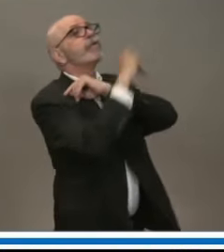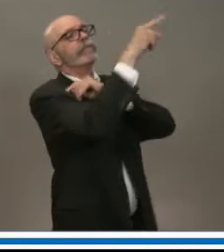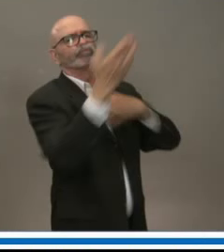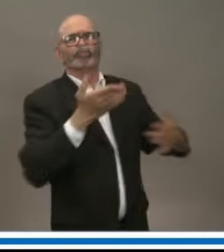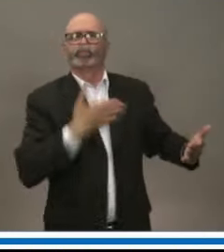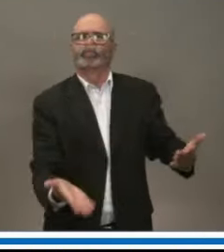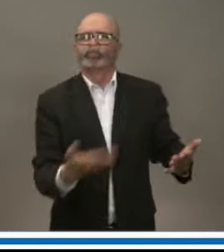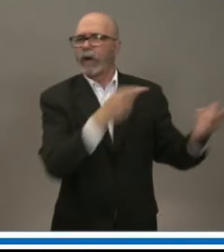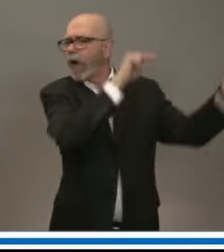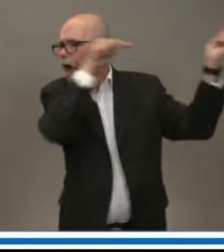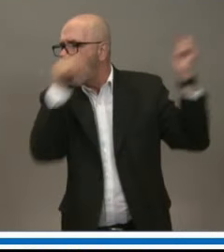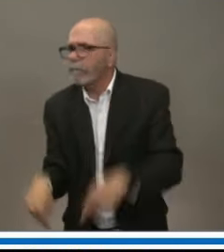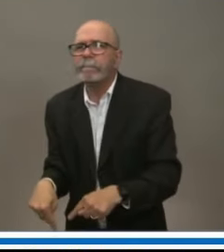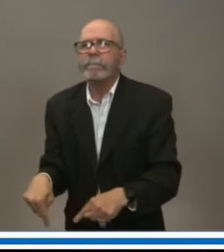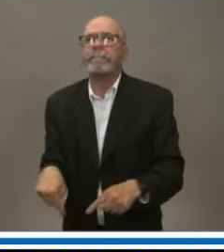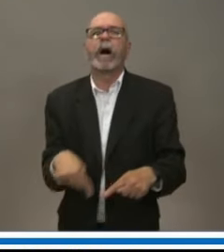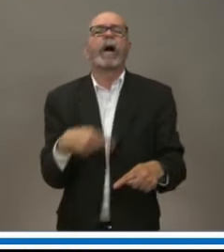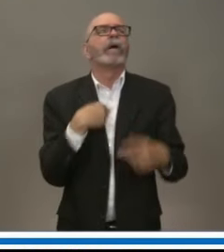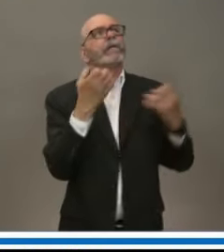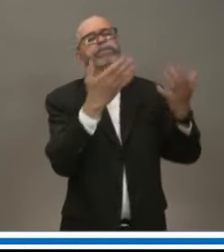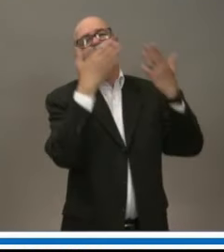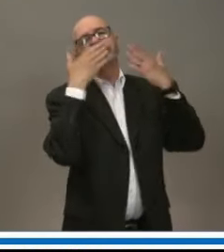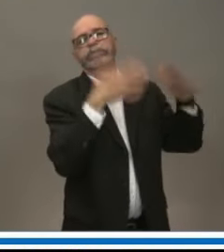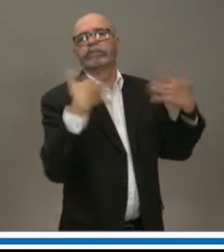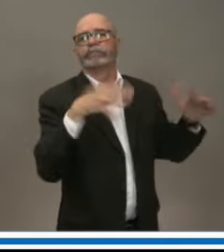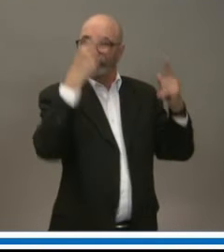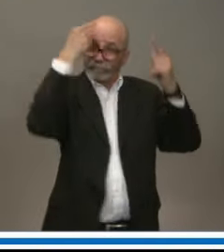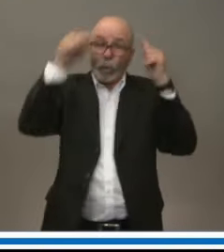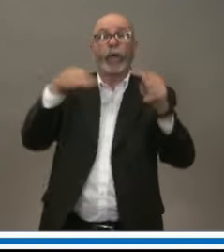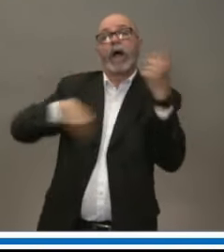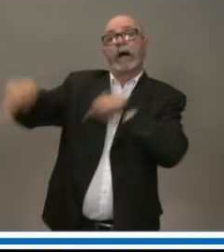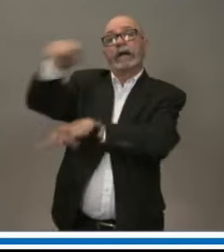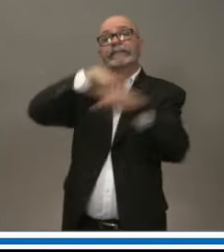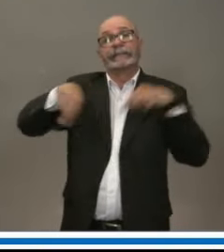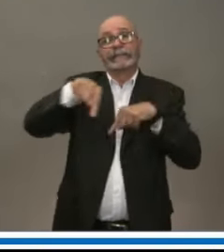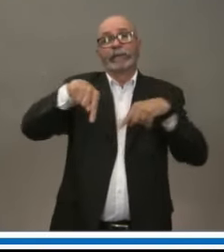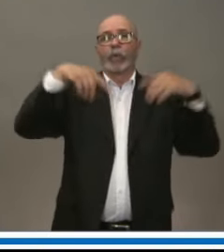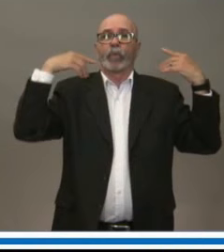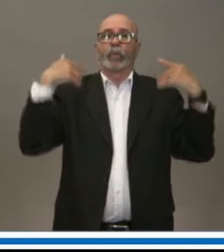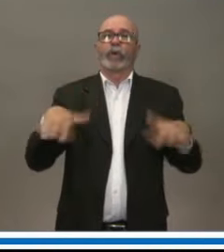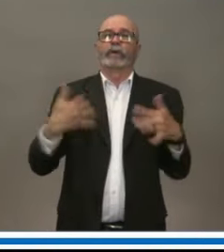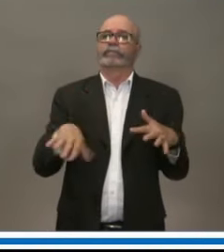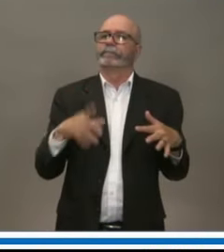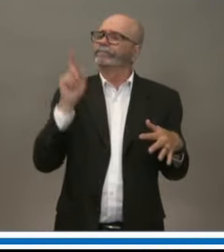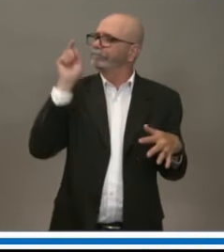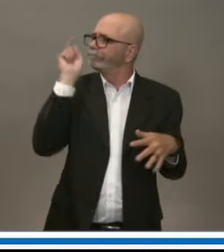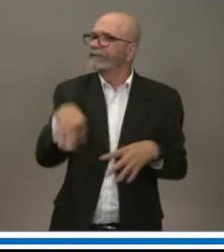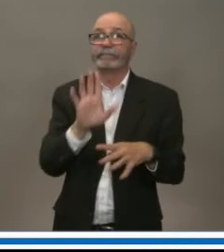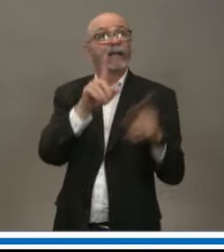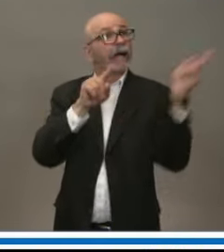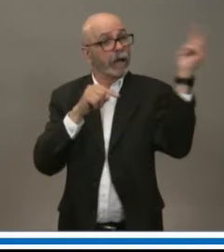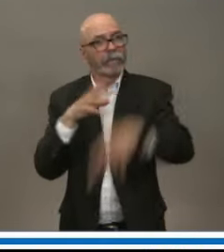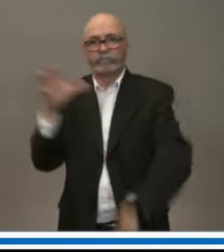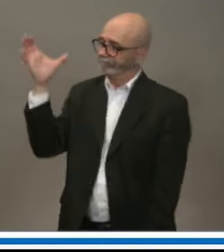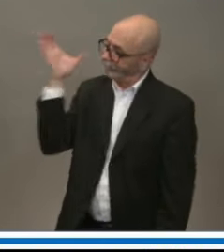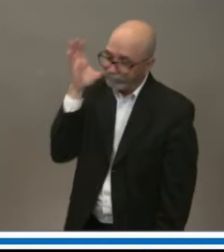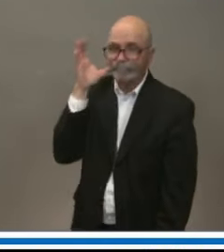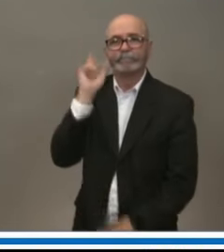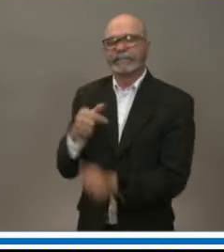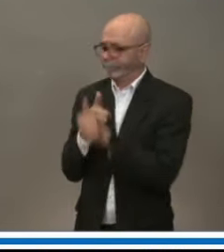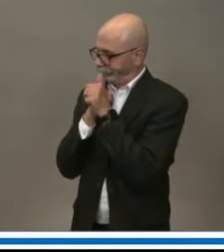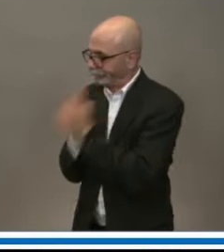want to reassure you that everyone coming into this province must follow public health protocols and self-isolate, and there